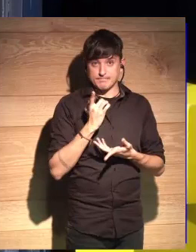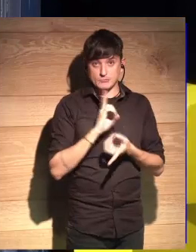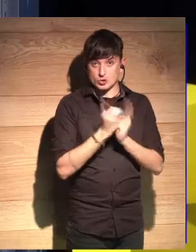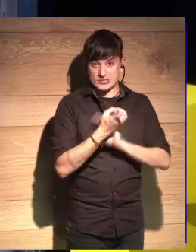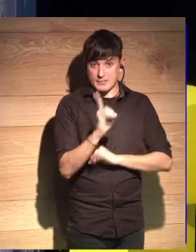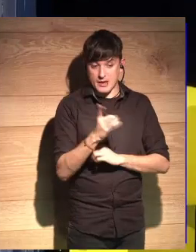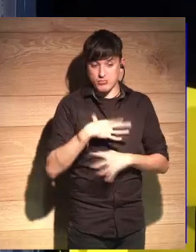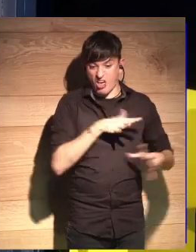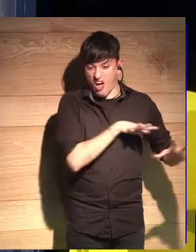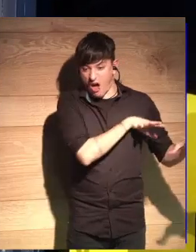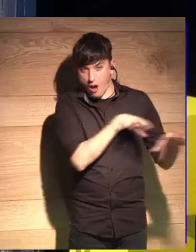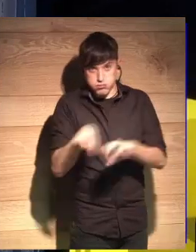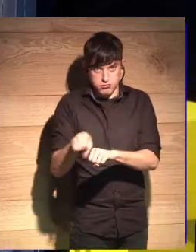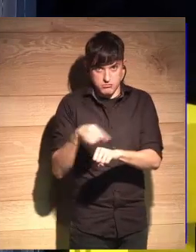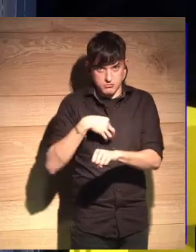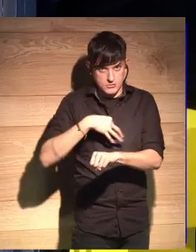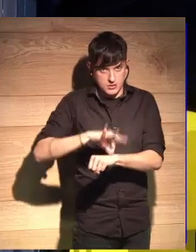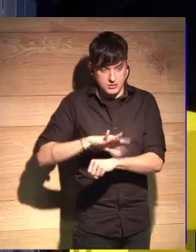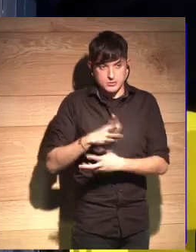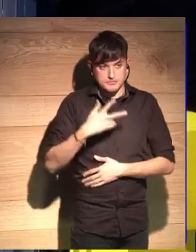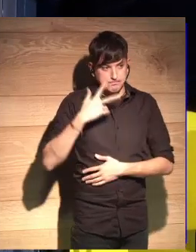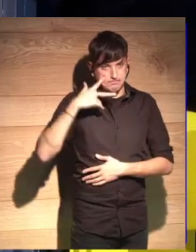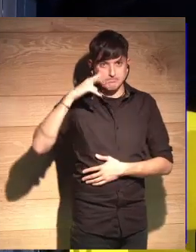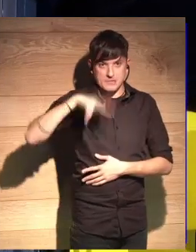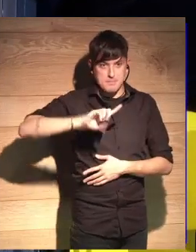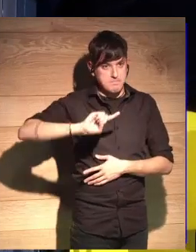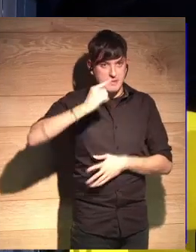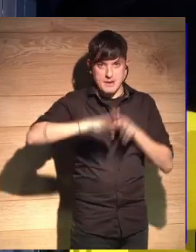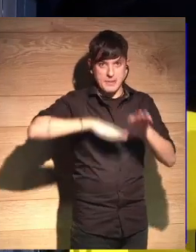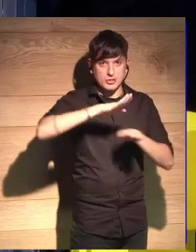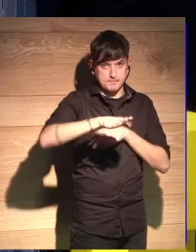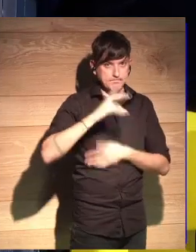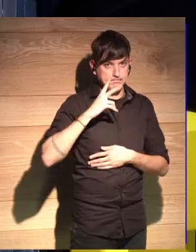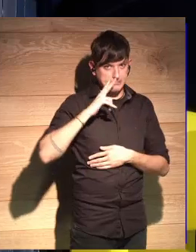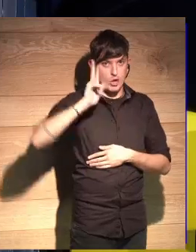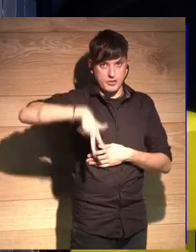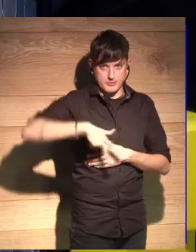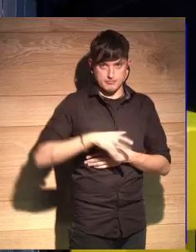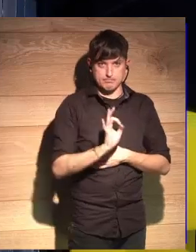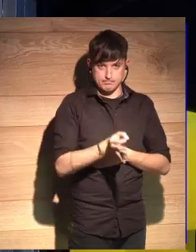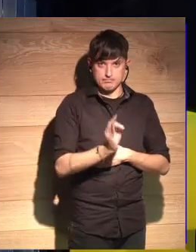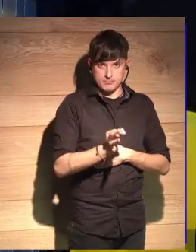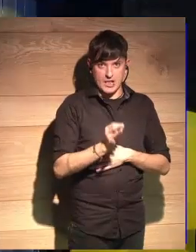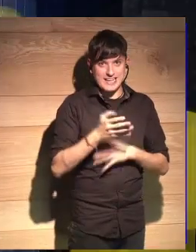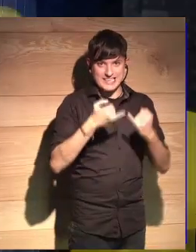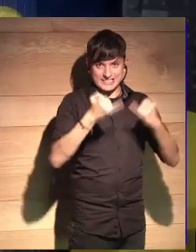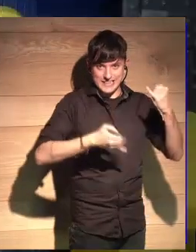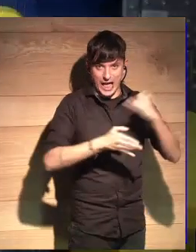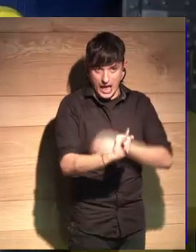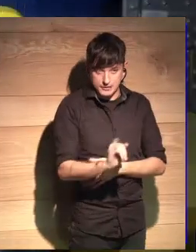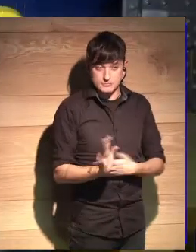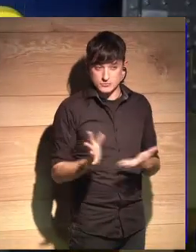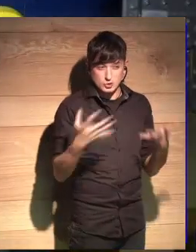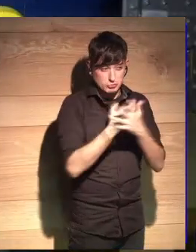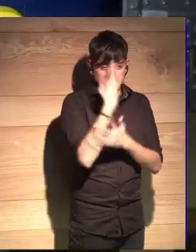Japan acknowledged the first step towards resolving a crisis. You also know from your own experience that